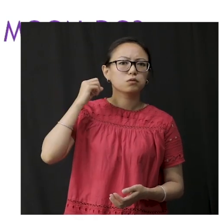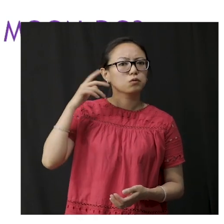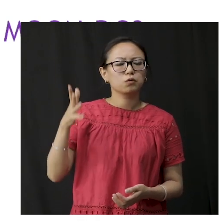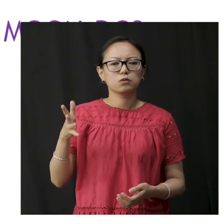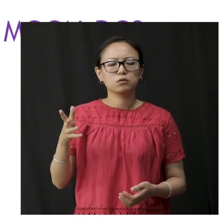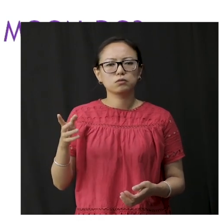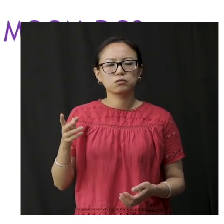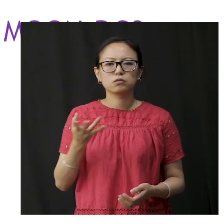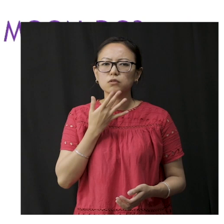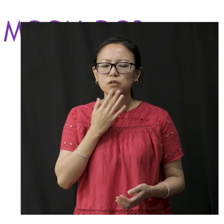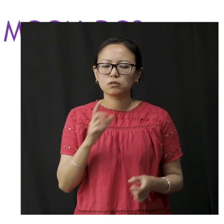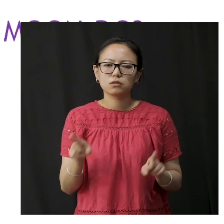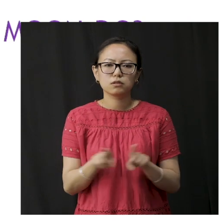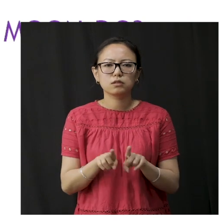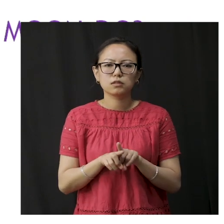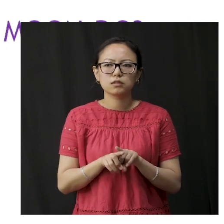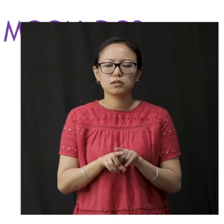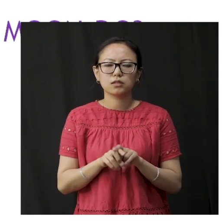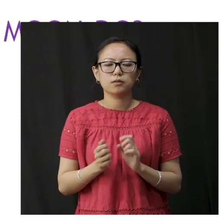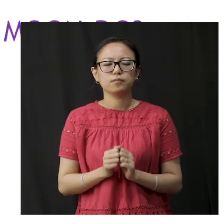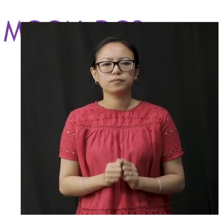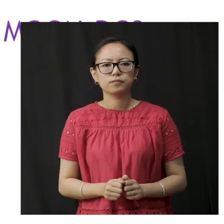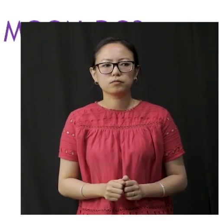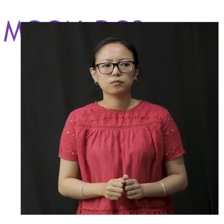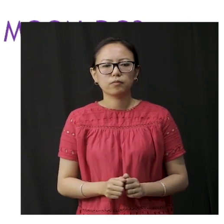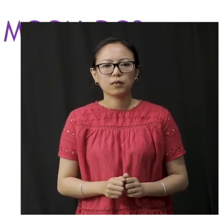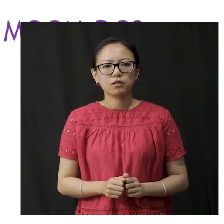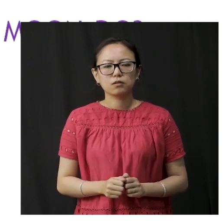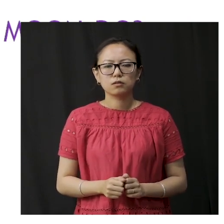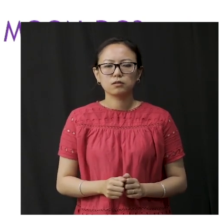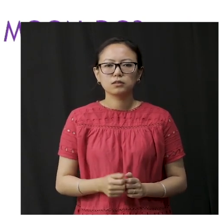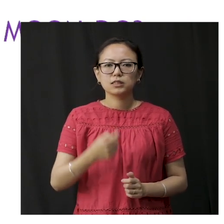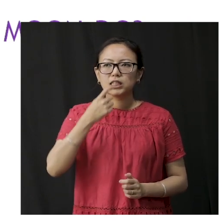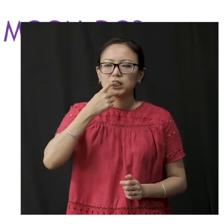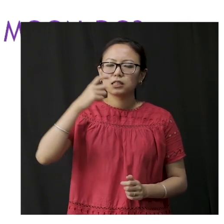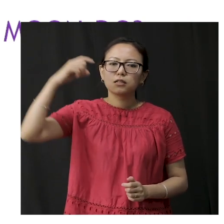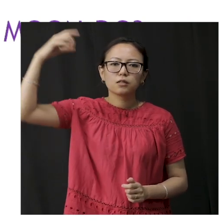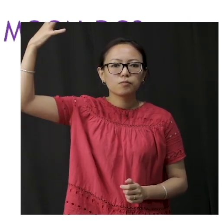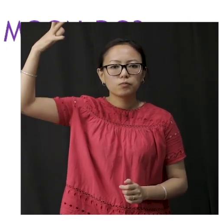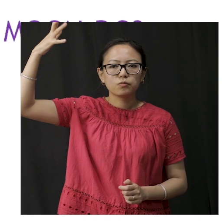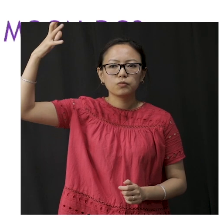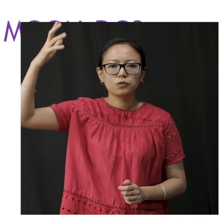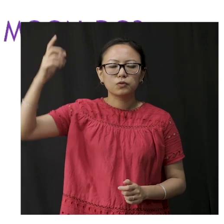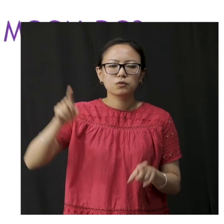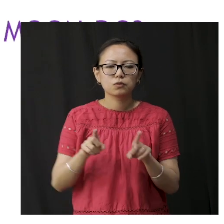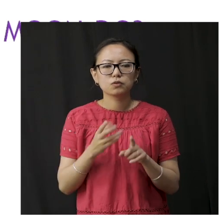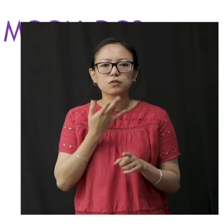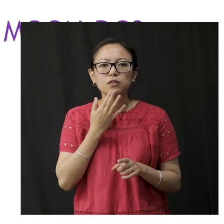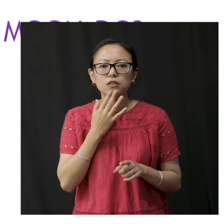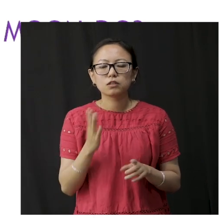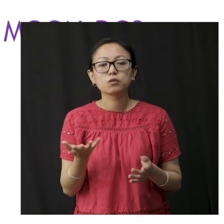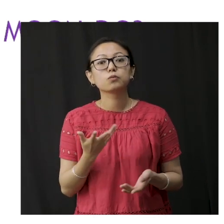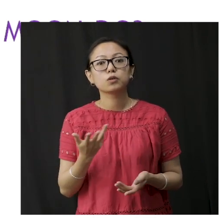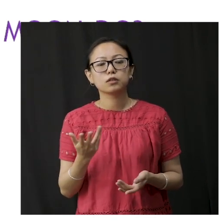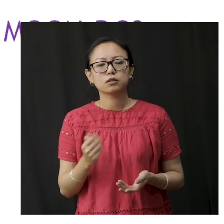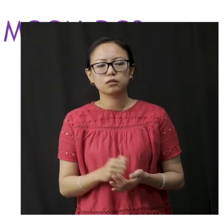the sun makes it appear like gold in color. The next is moon. What is the color of the moon? We have